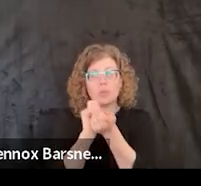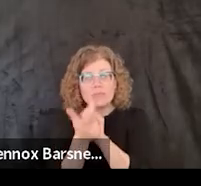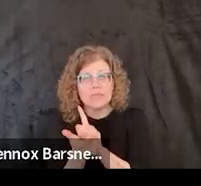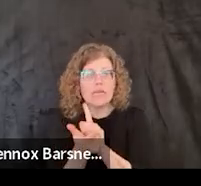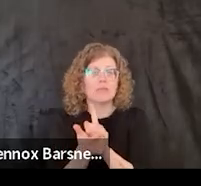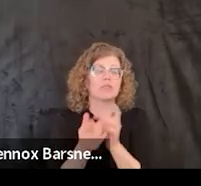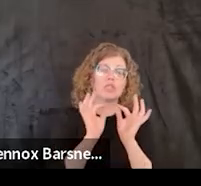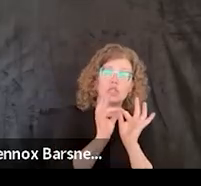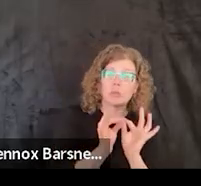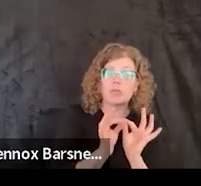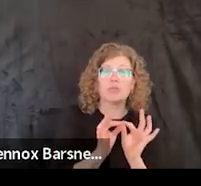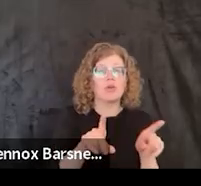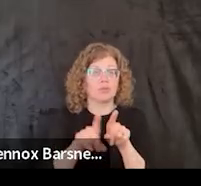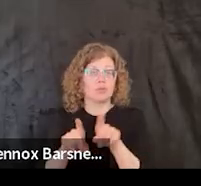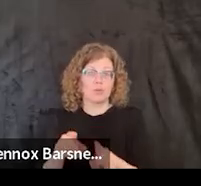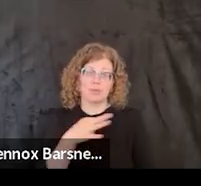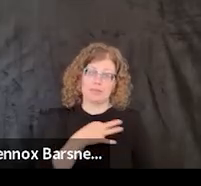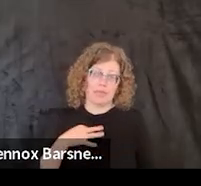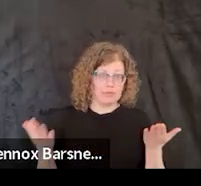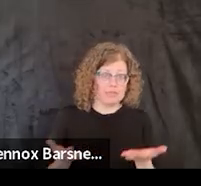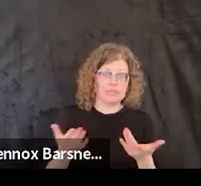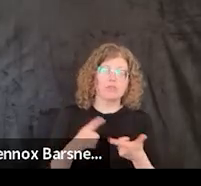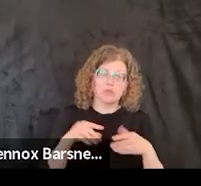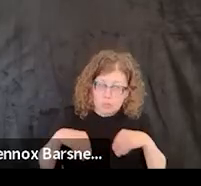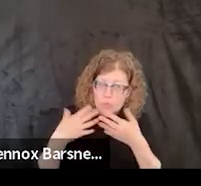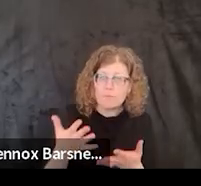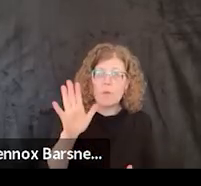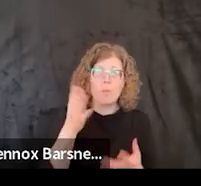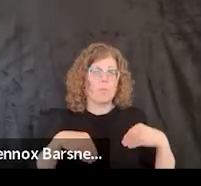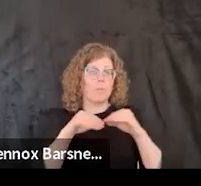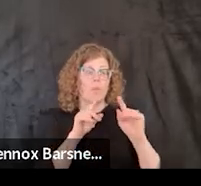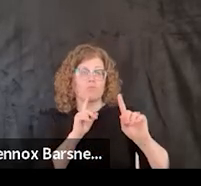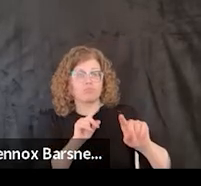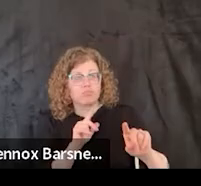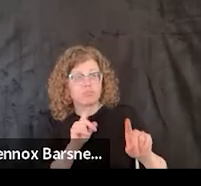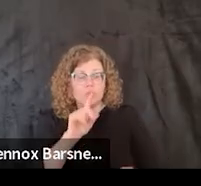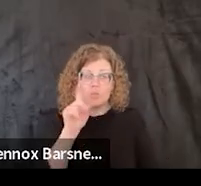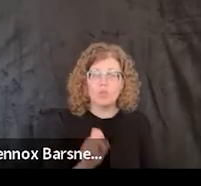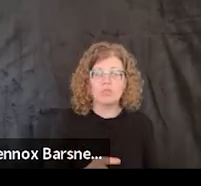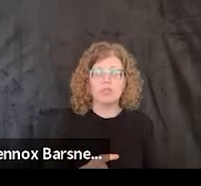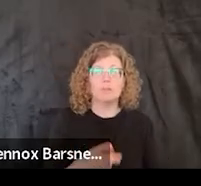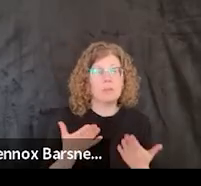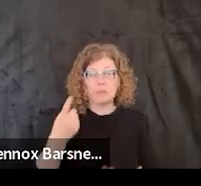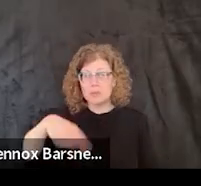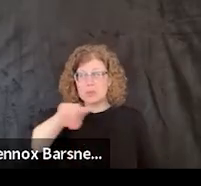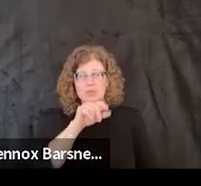here to answer questions and provide clarity. When in doubt, please reach out.